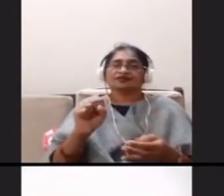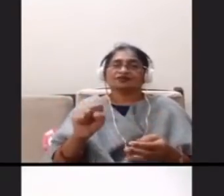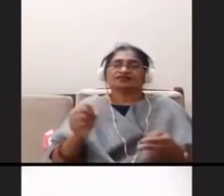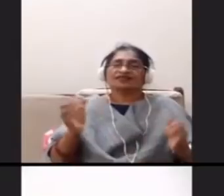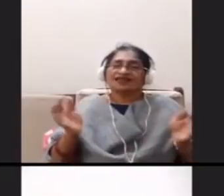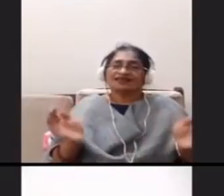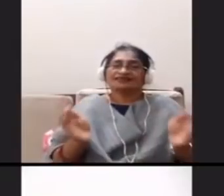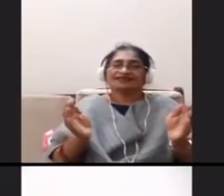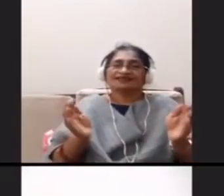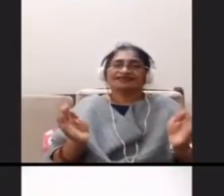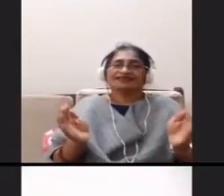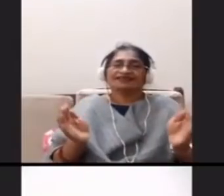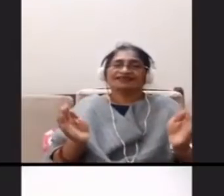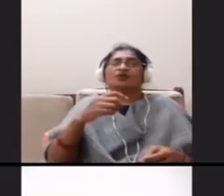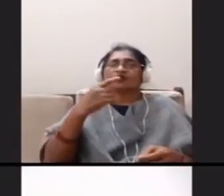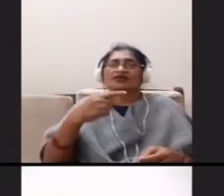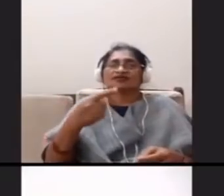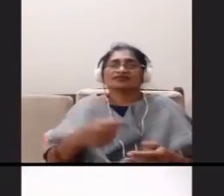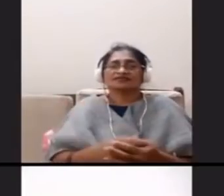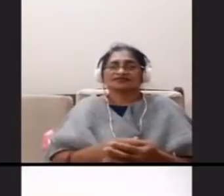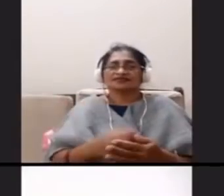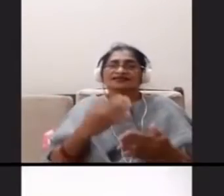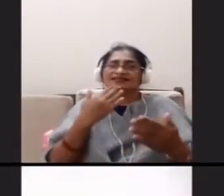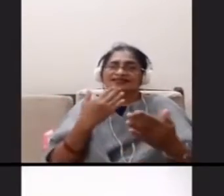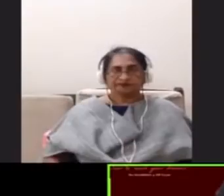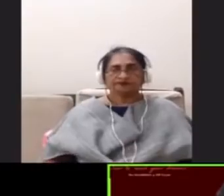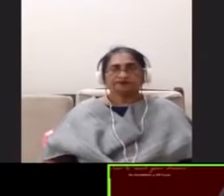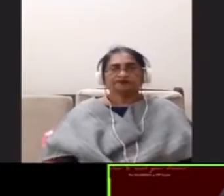much. Thank you so much, Mr. Abraham.